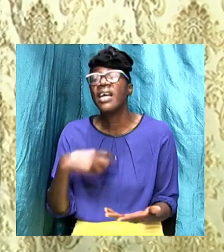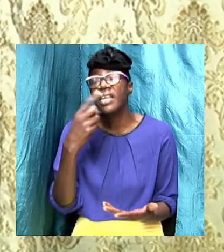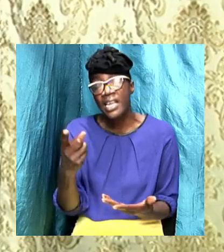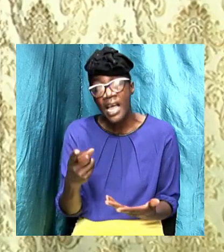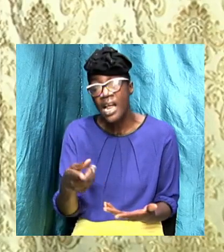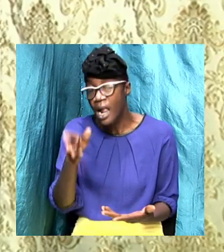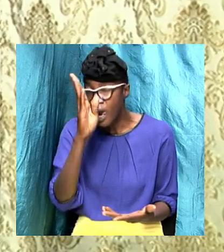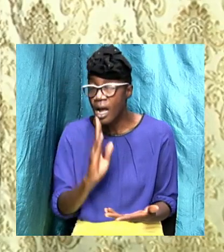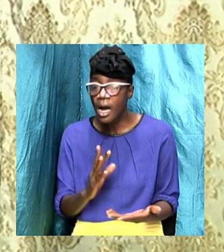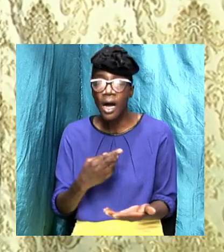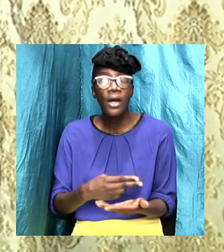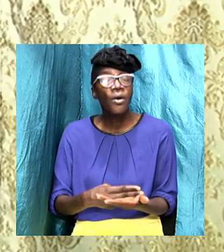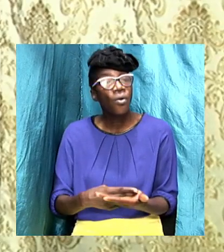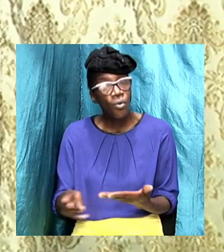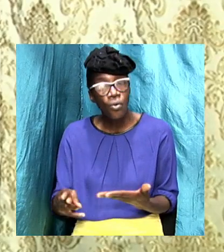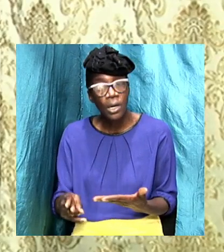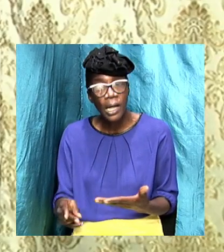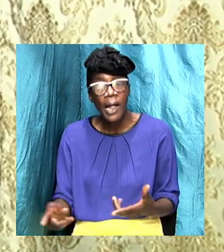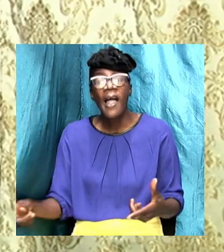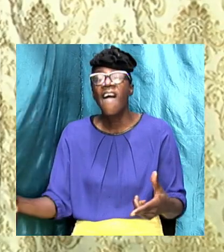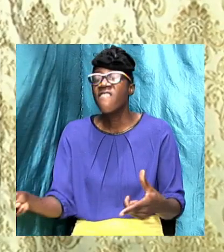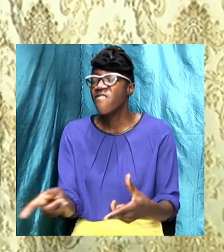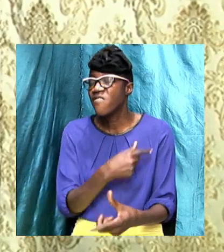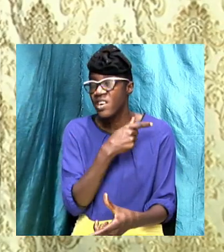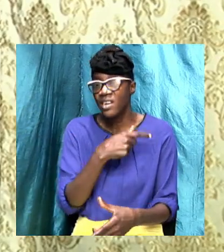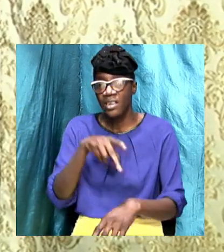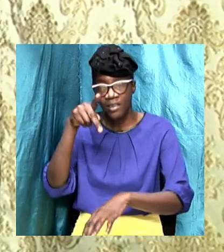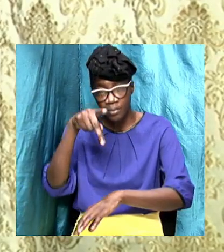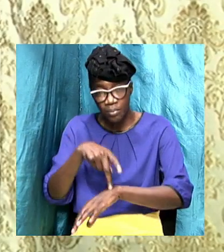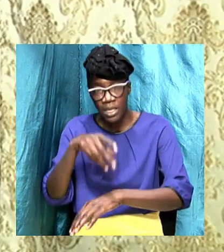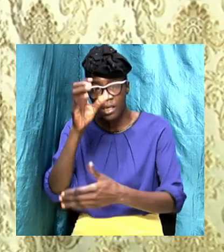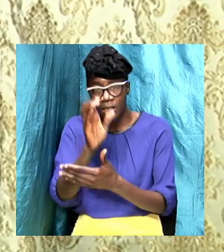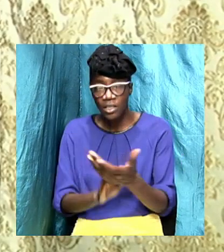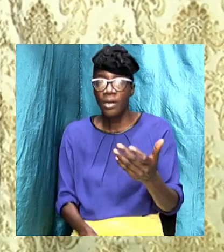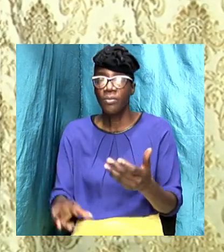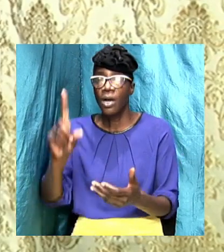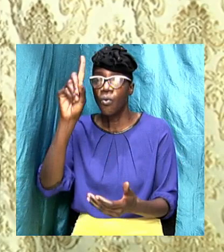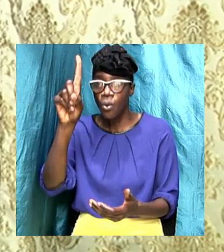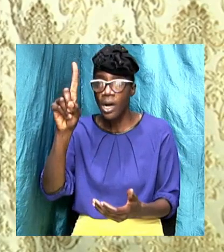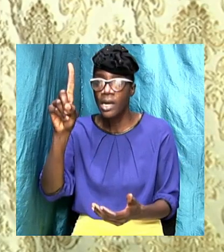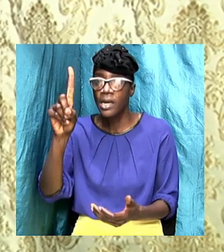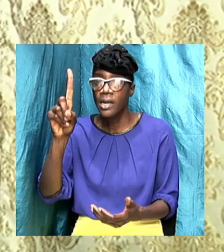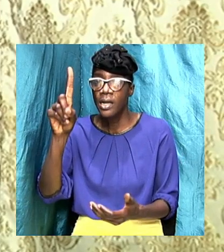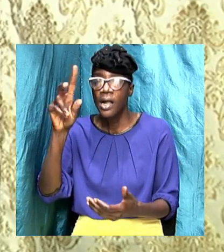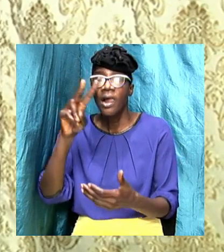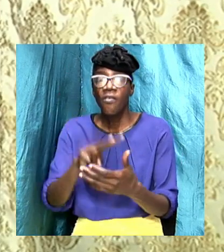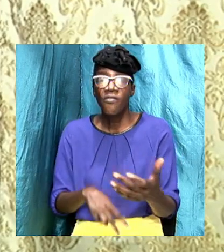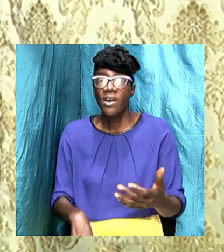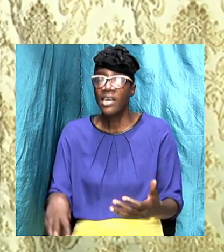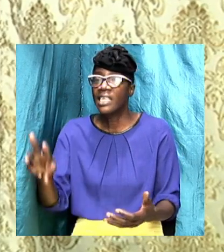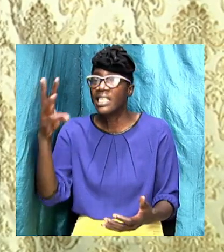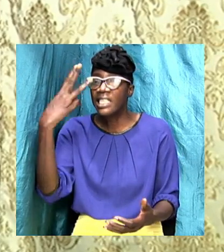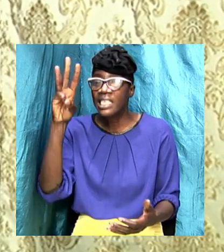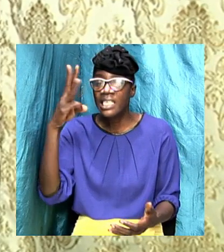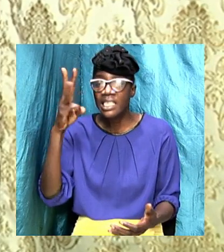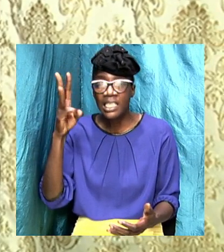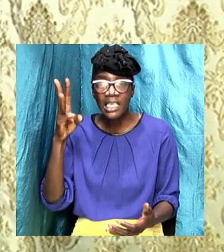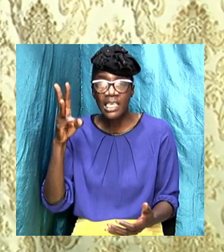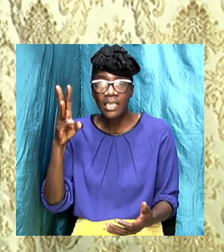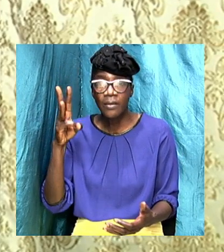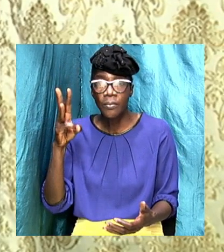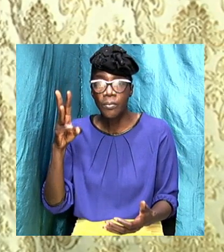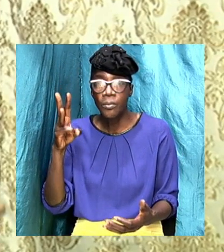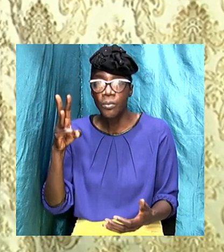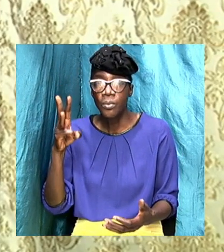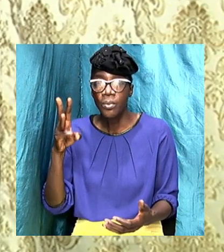is holy. And we look at 1 Peter 1, verse 16. No, I'm not even going to read it, because as we get